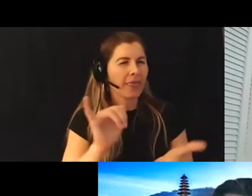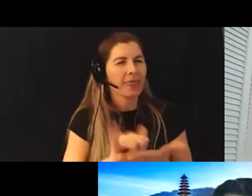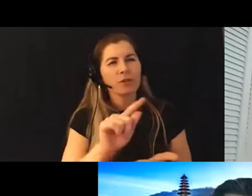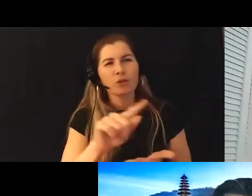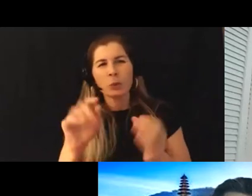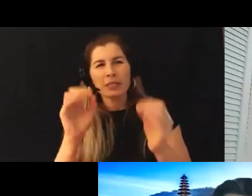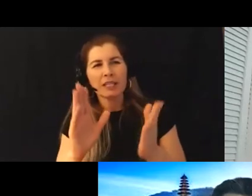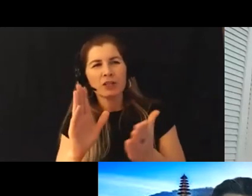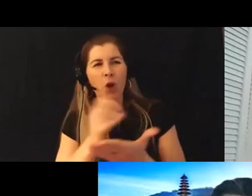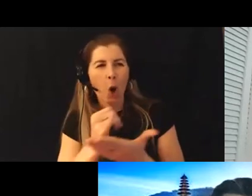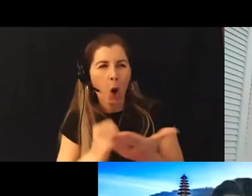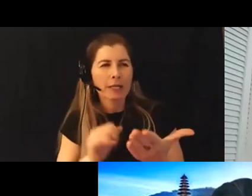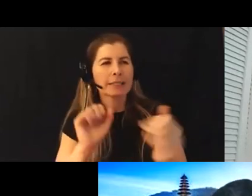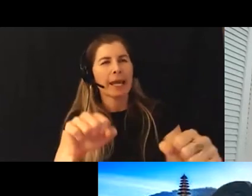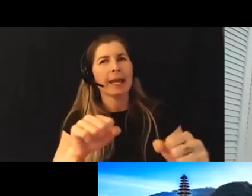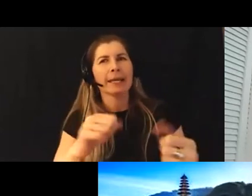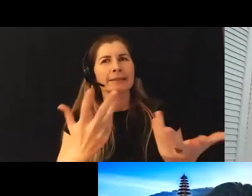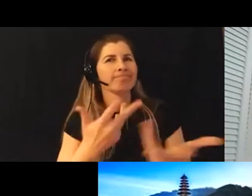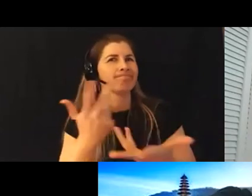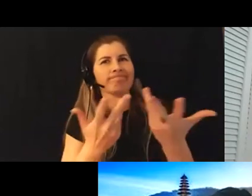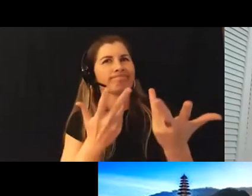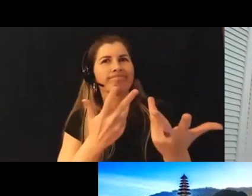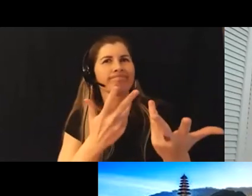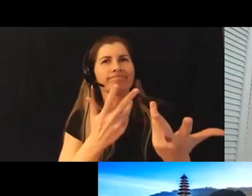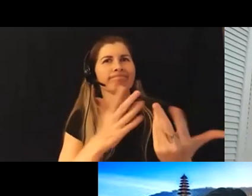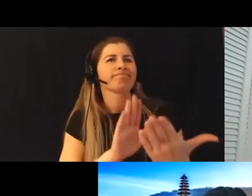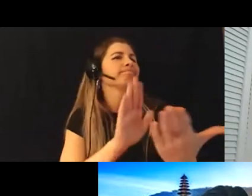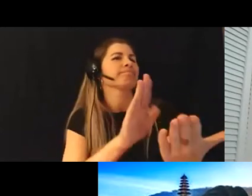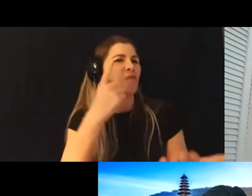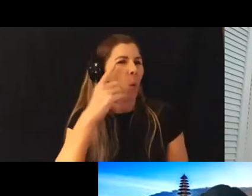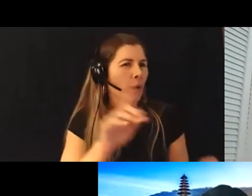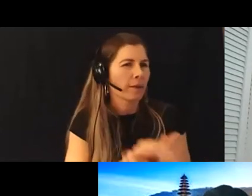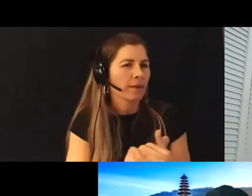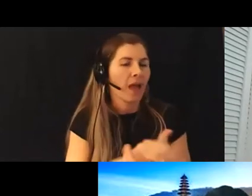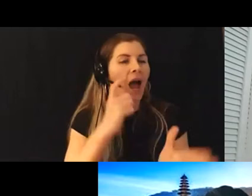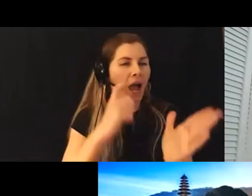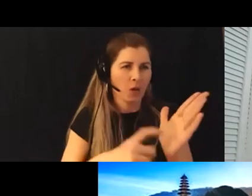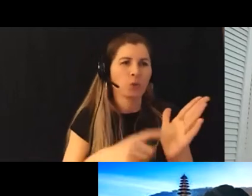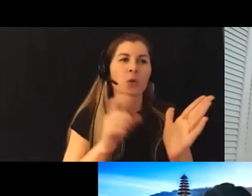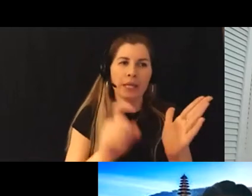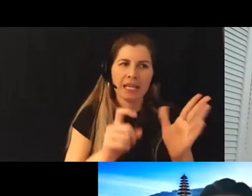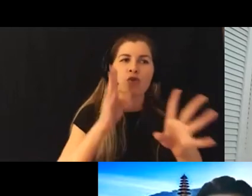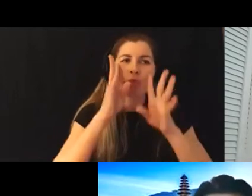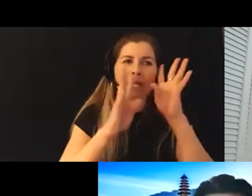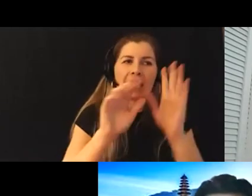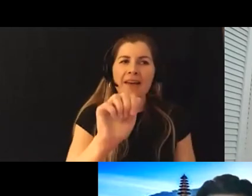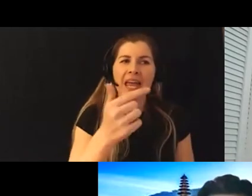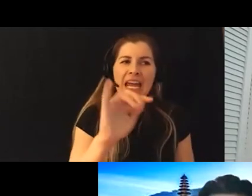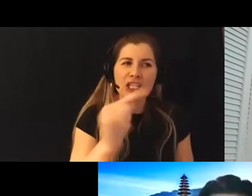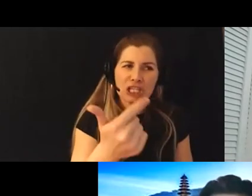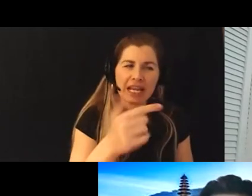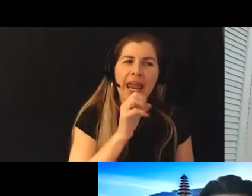poised for? I do think we're seeing a strong demand for, especially in creative aging, we're seeing in Maryland a strong